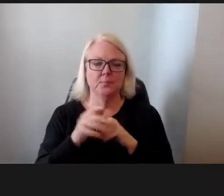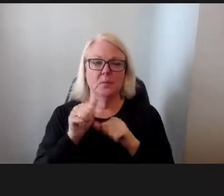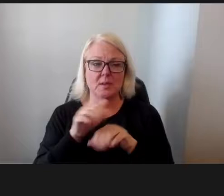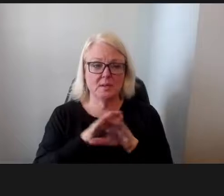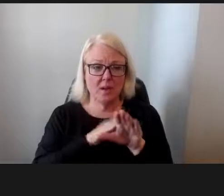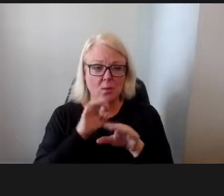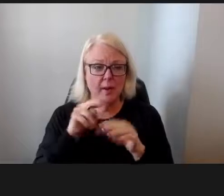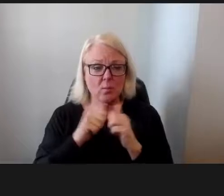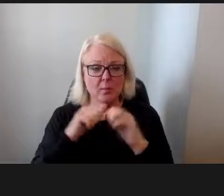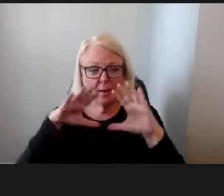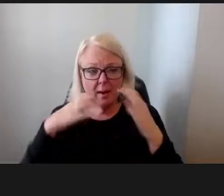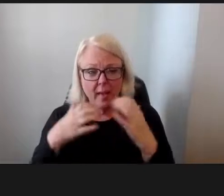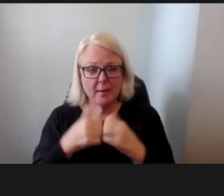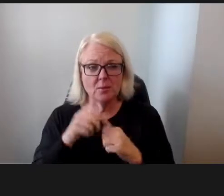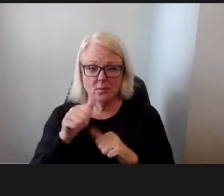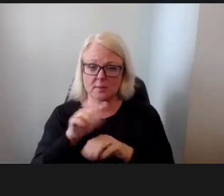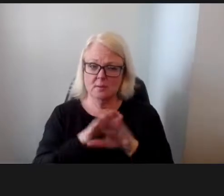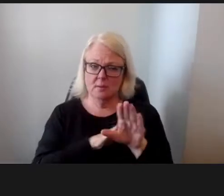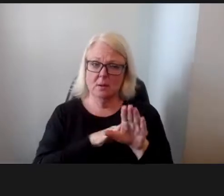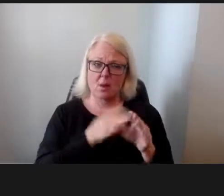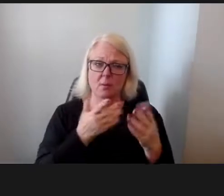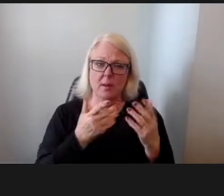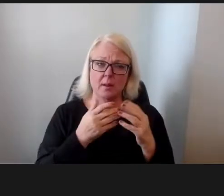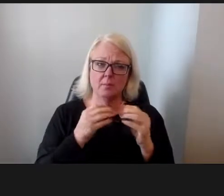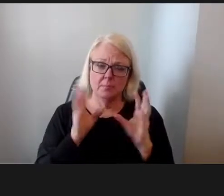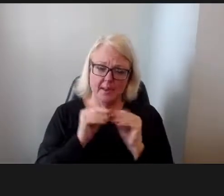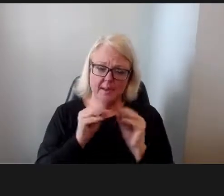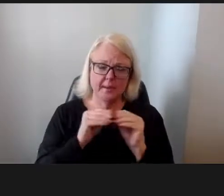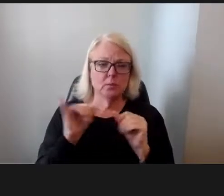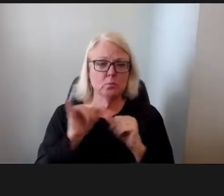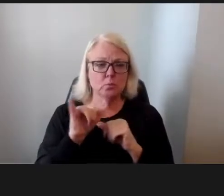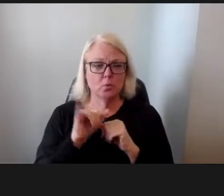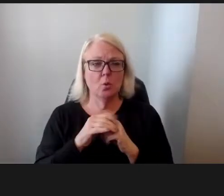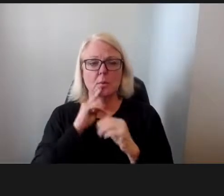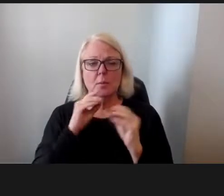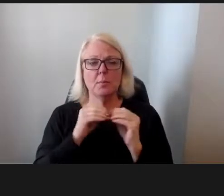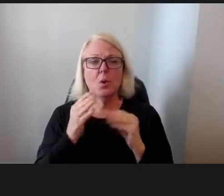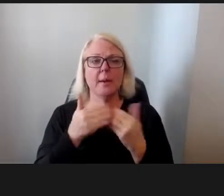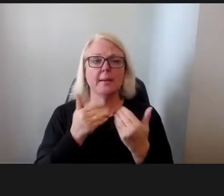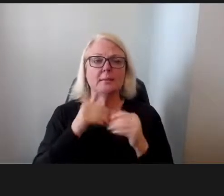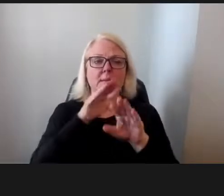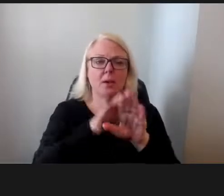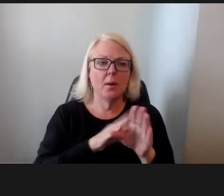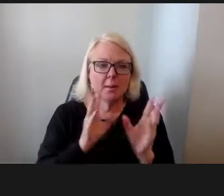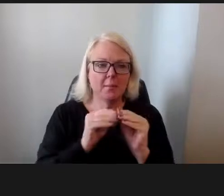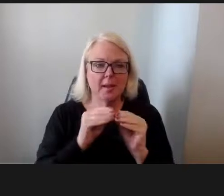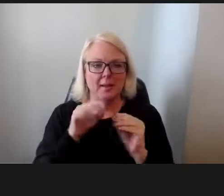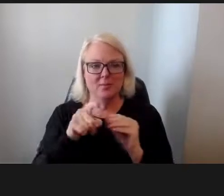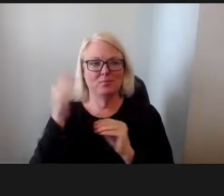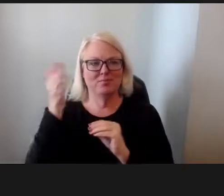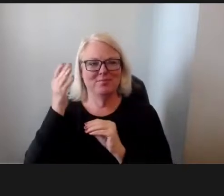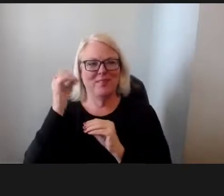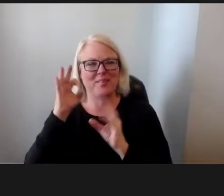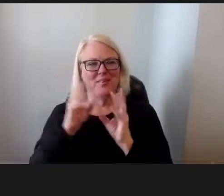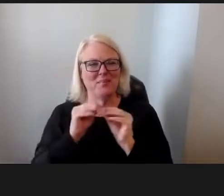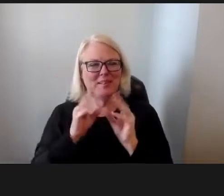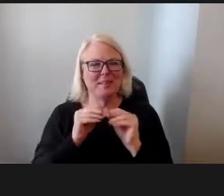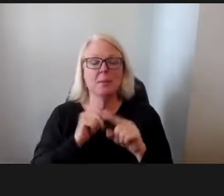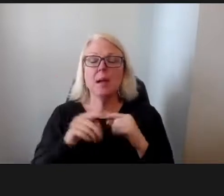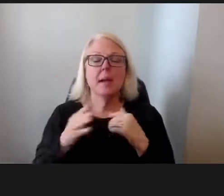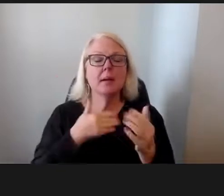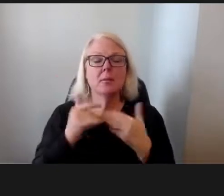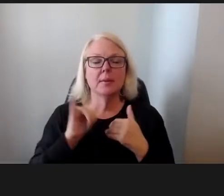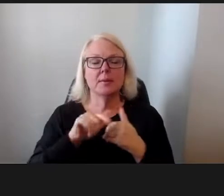with a class. You can also slow down a meeting. It's a lot easier to slow down a meeting if you're the convener of the meeting. But that's